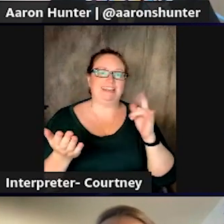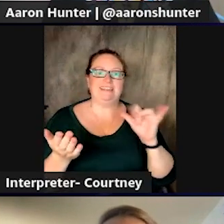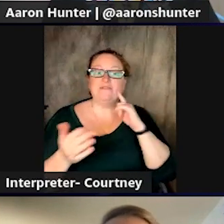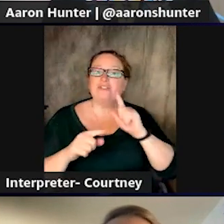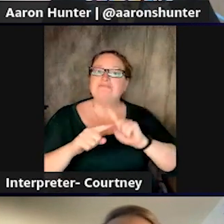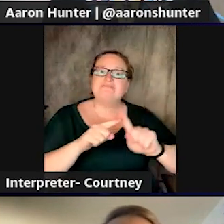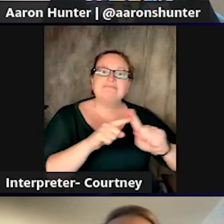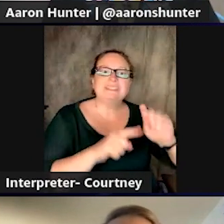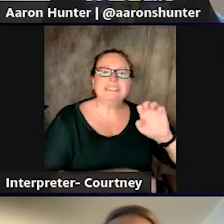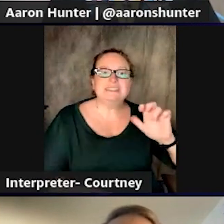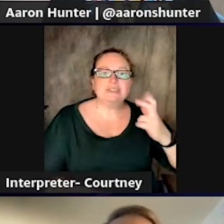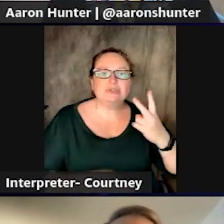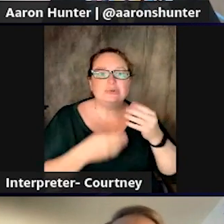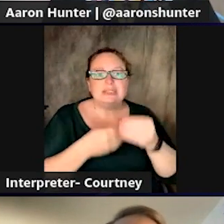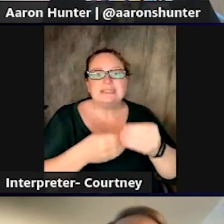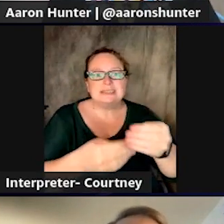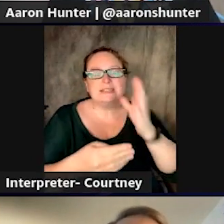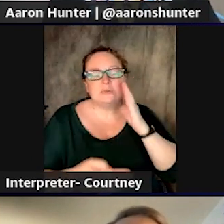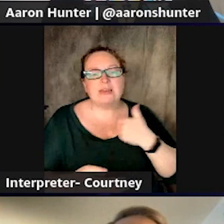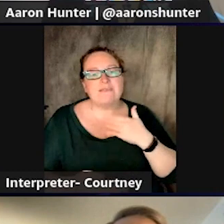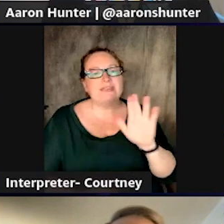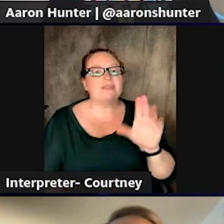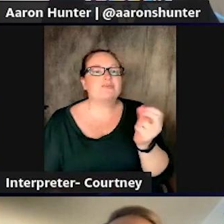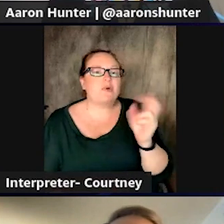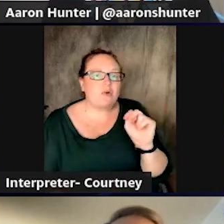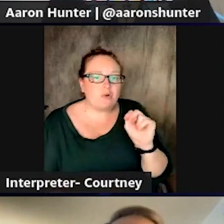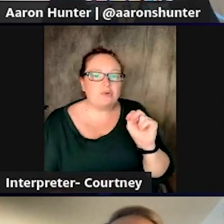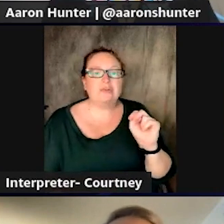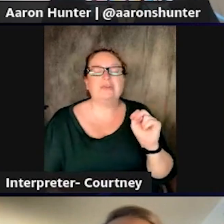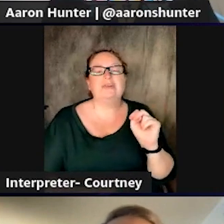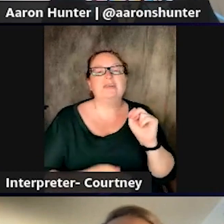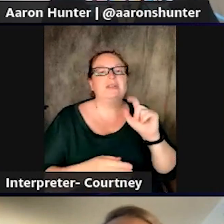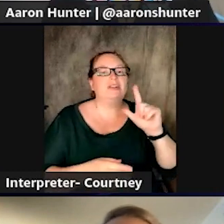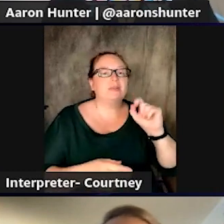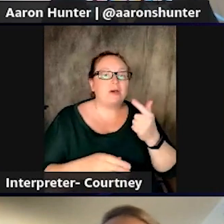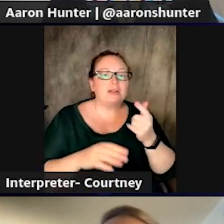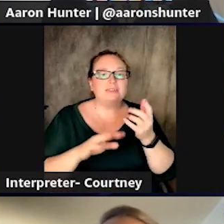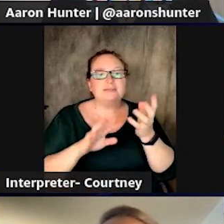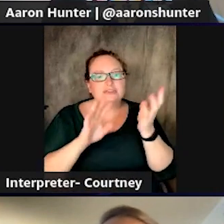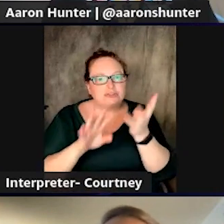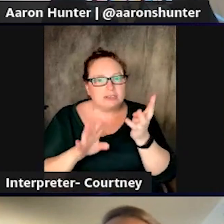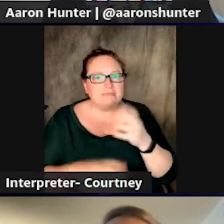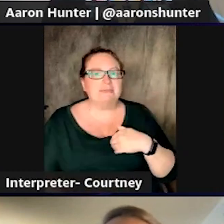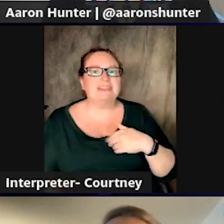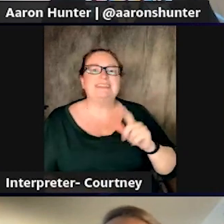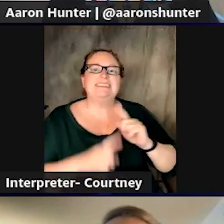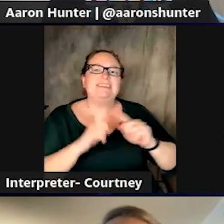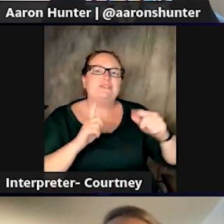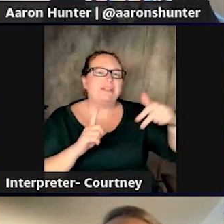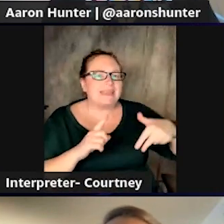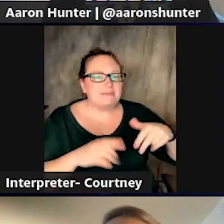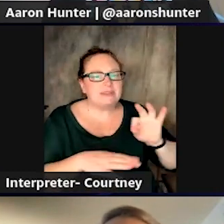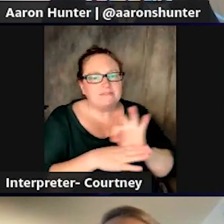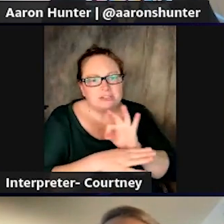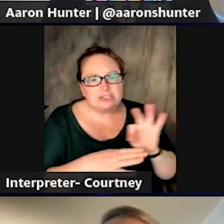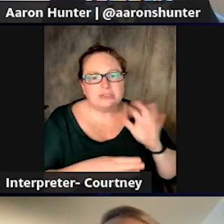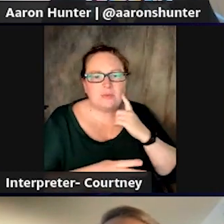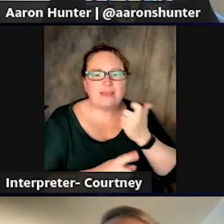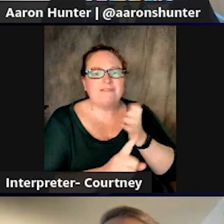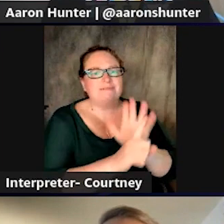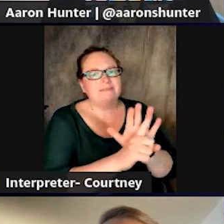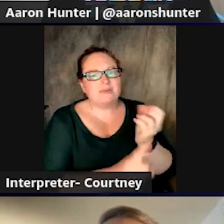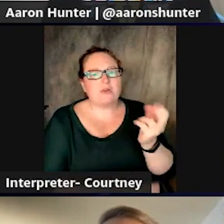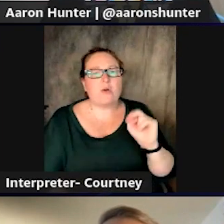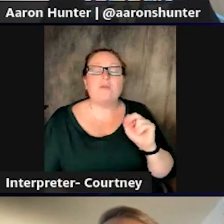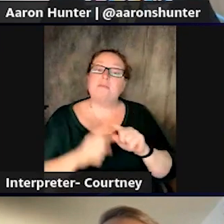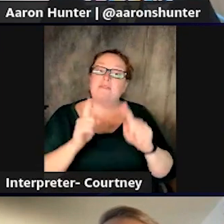instances, they'll have their own log stream. Different executions of, say, a Lambda function will have its own log stream. But in this example, I've